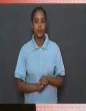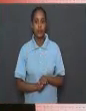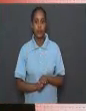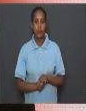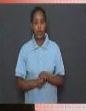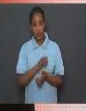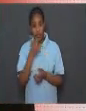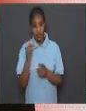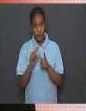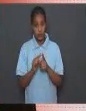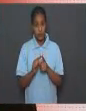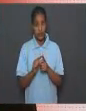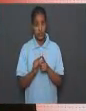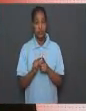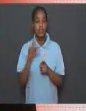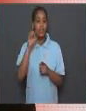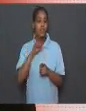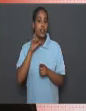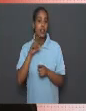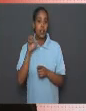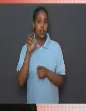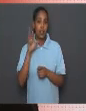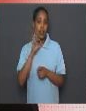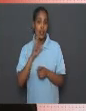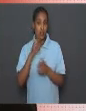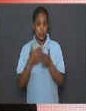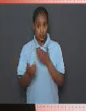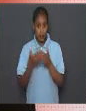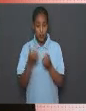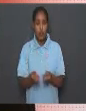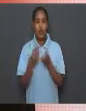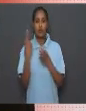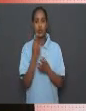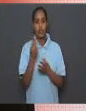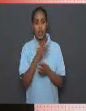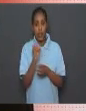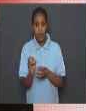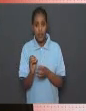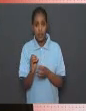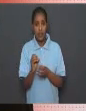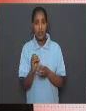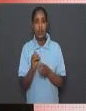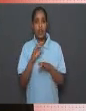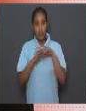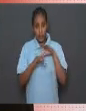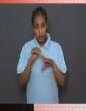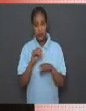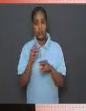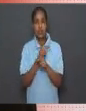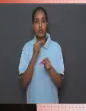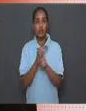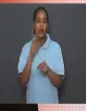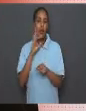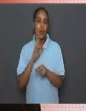In other words, synthetic rubber is simply more useful and adaptable than